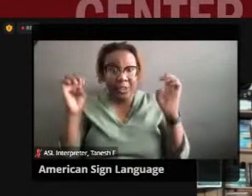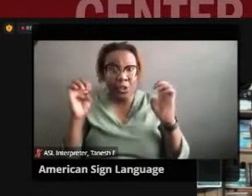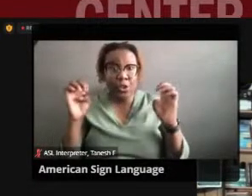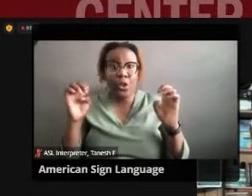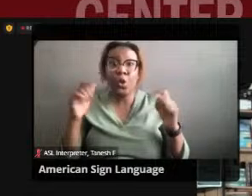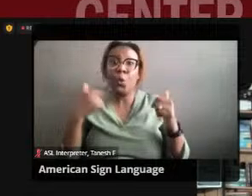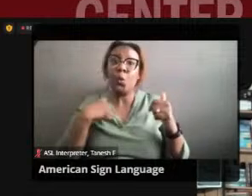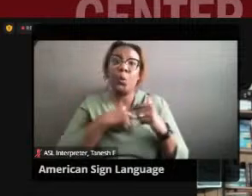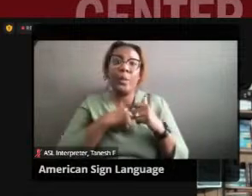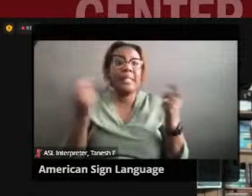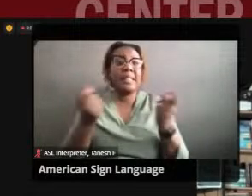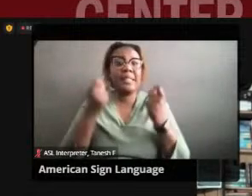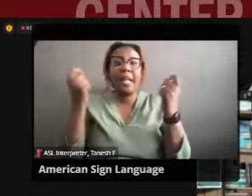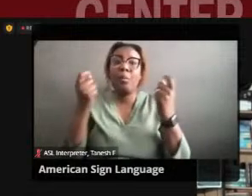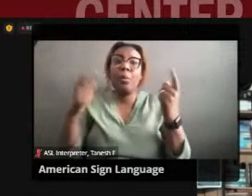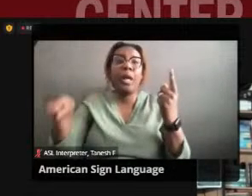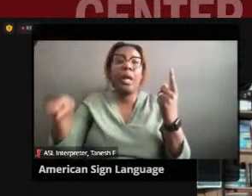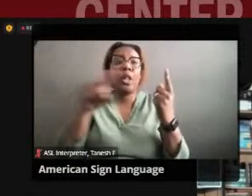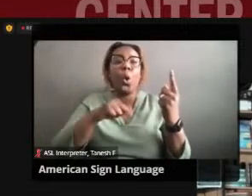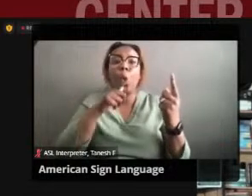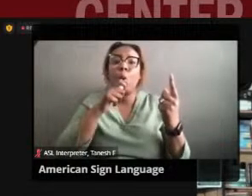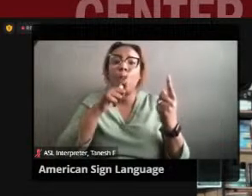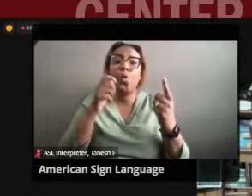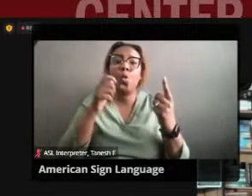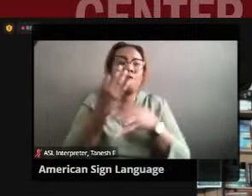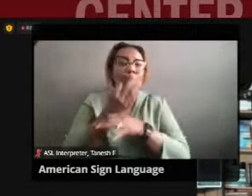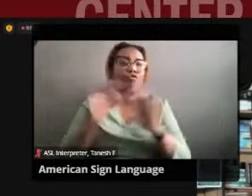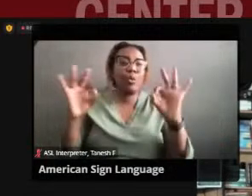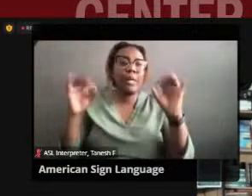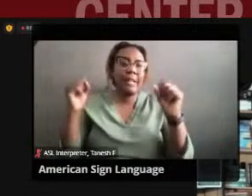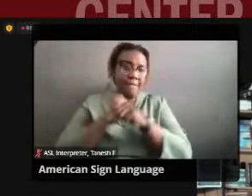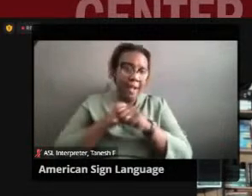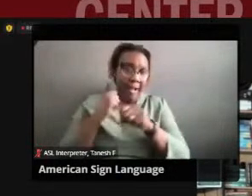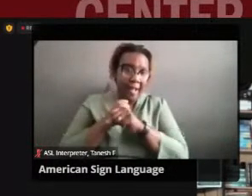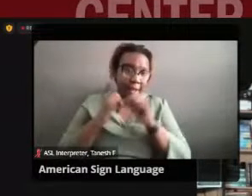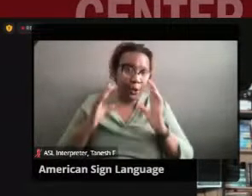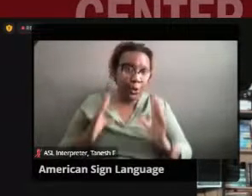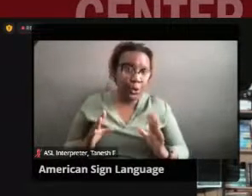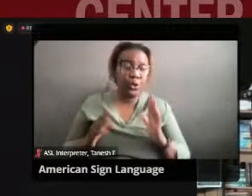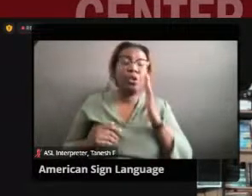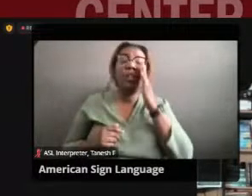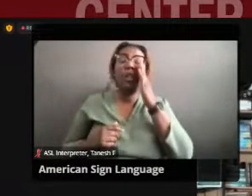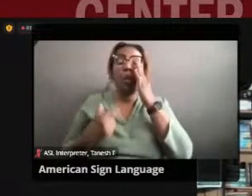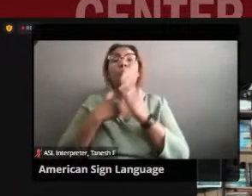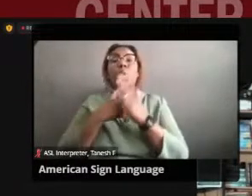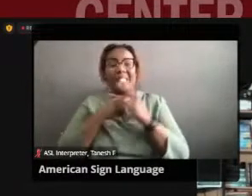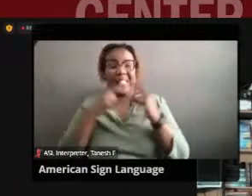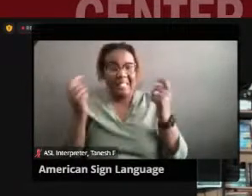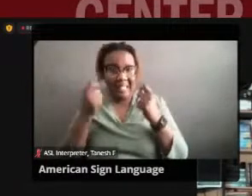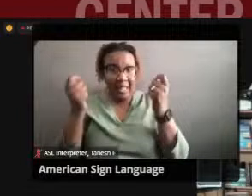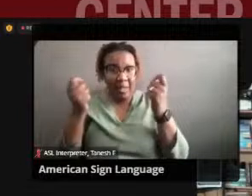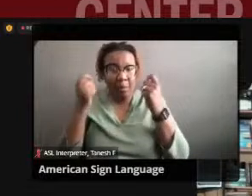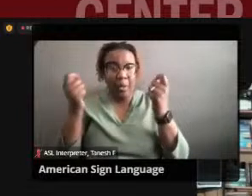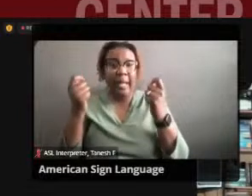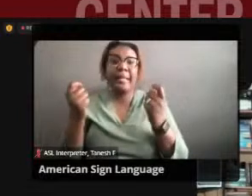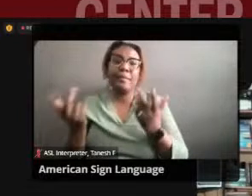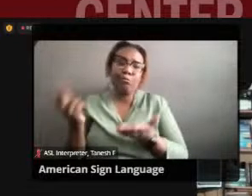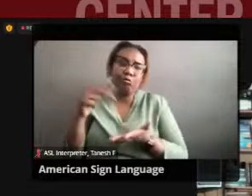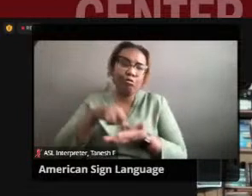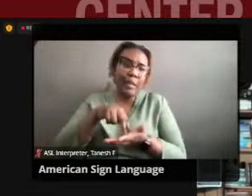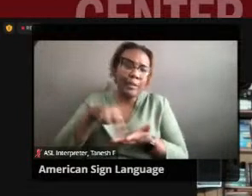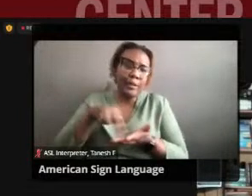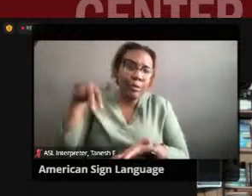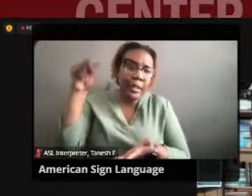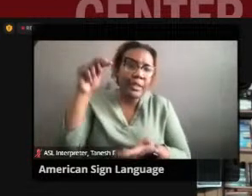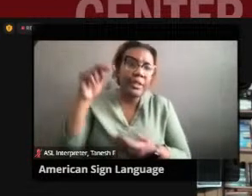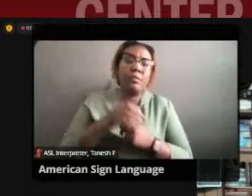freedom fighters. We celebrate moments of resurrection. We celebrate